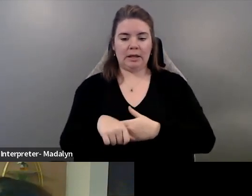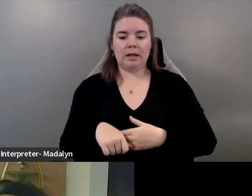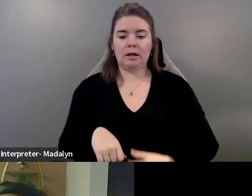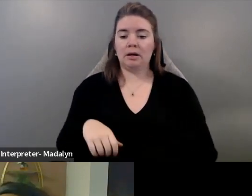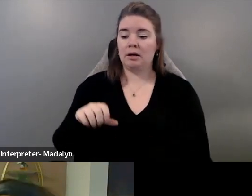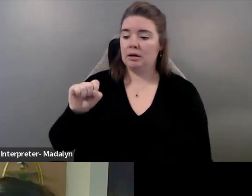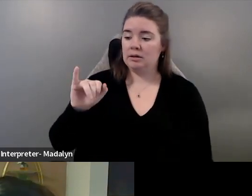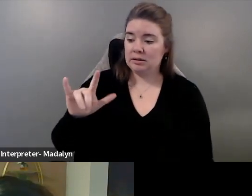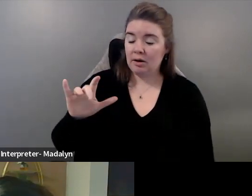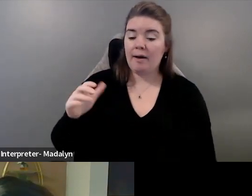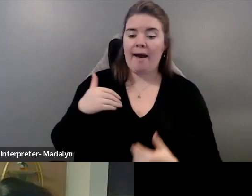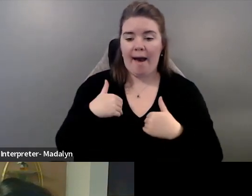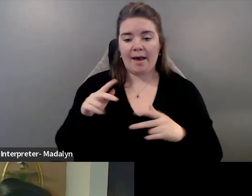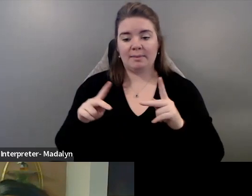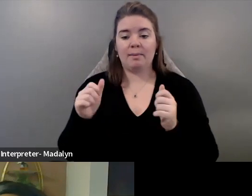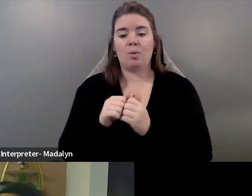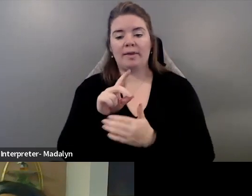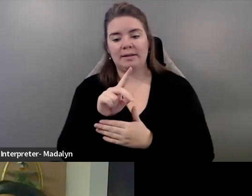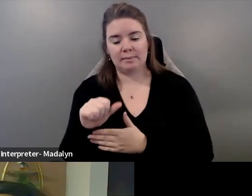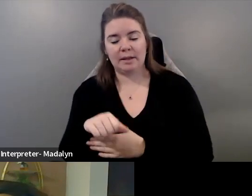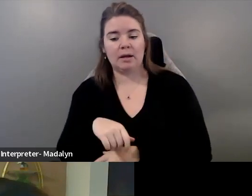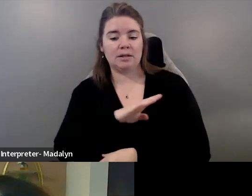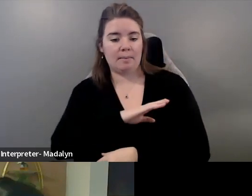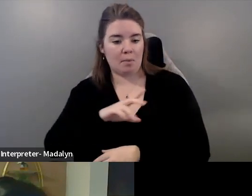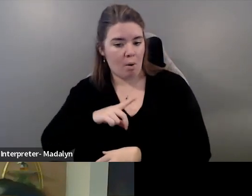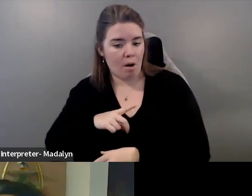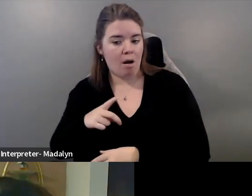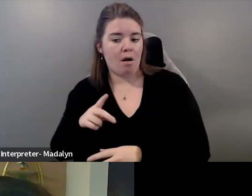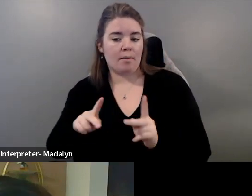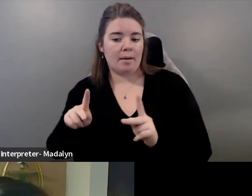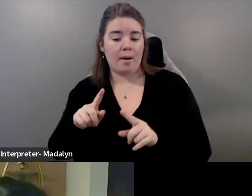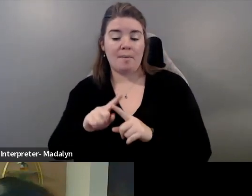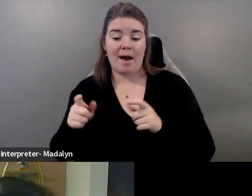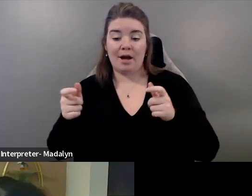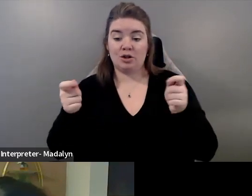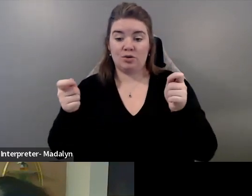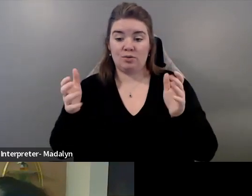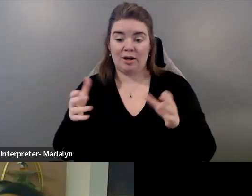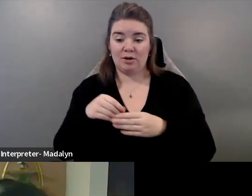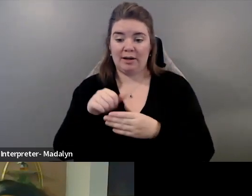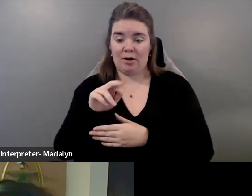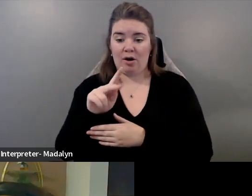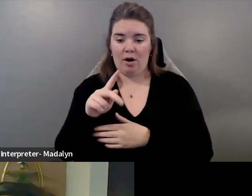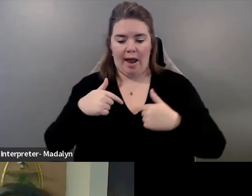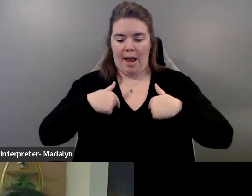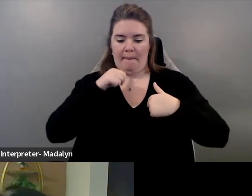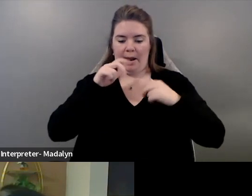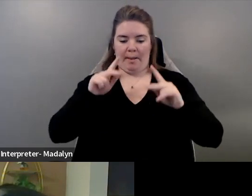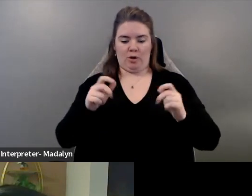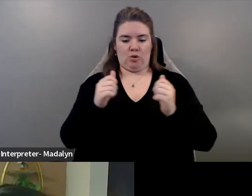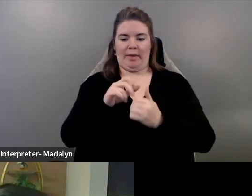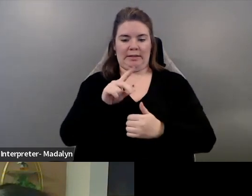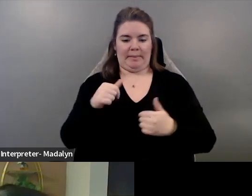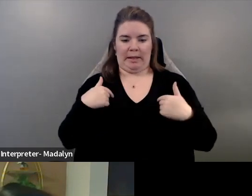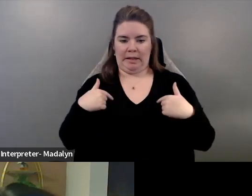with disabilities, the board with disabilities, but the director in Arkansas, I'm not a person with a disability.